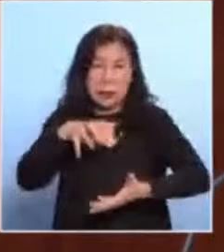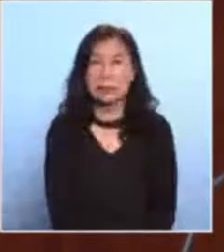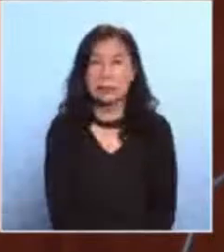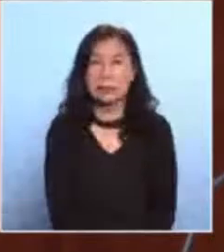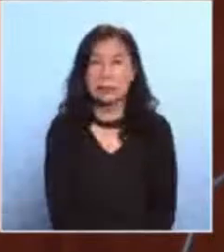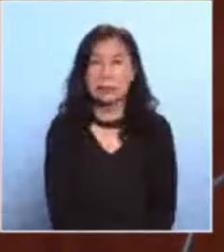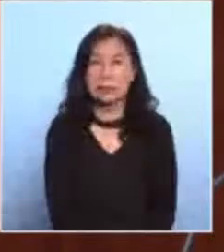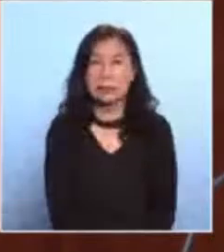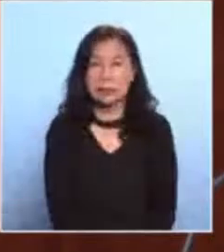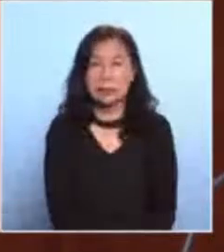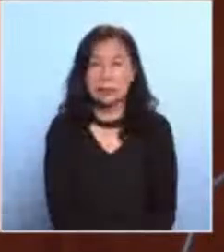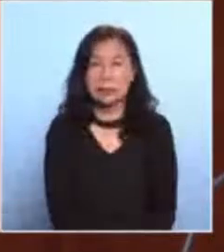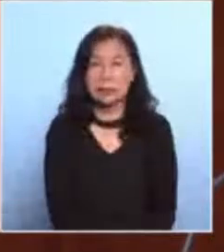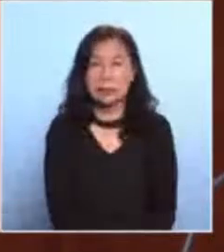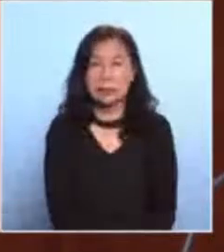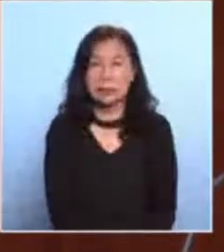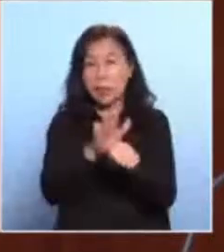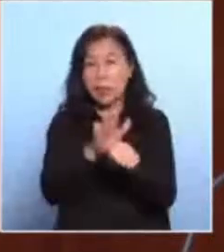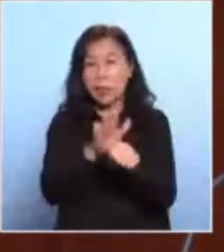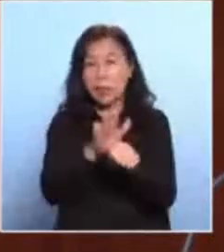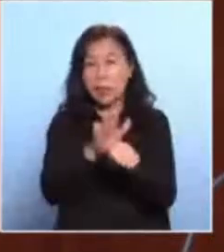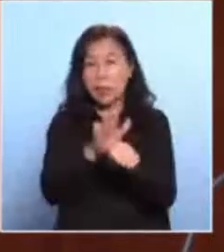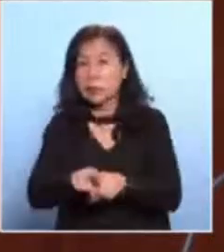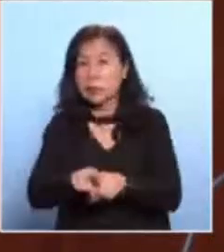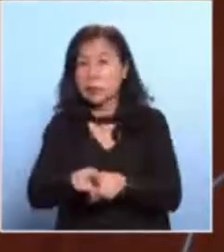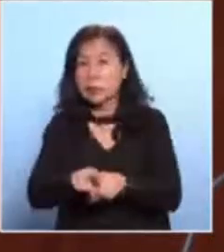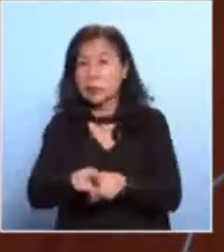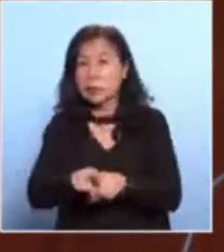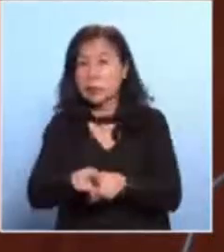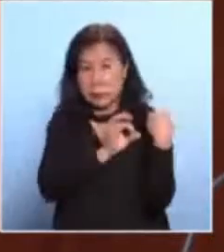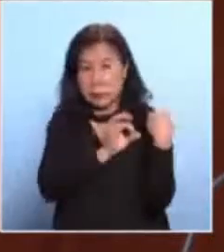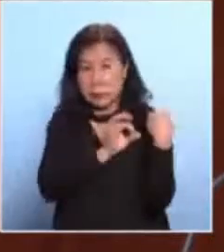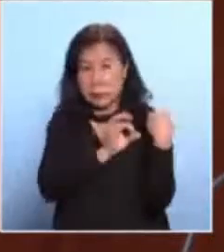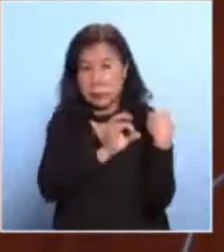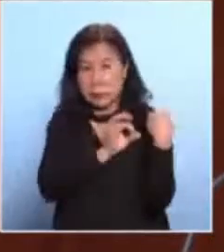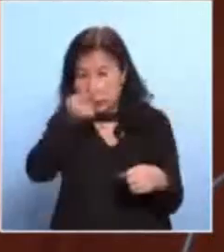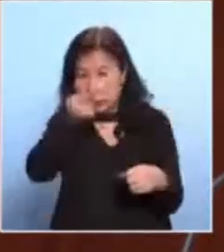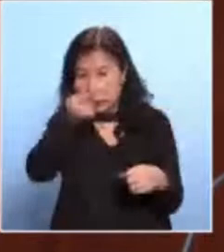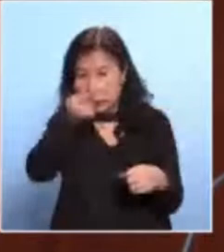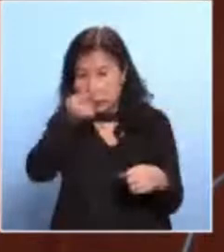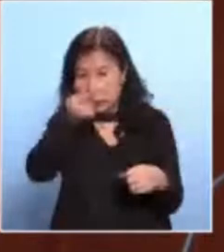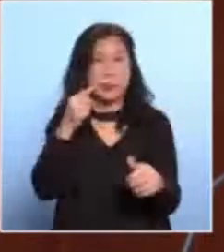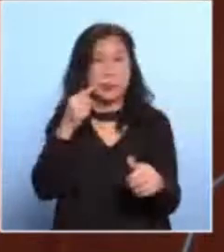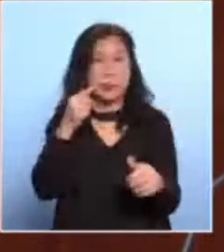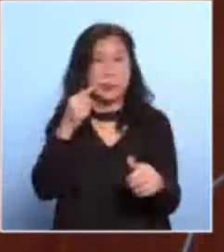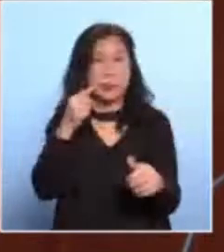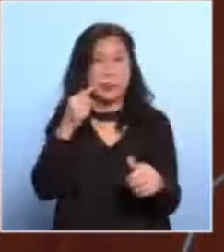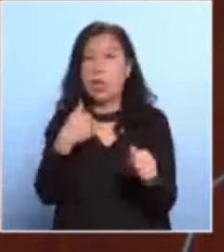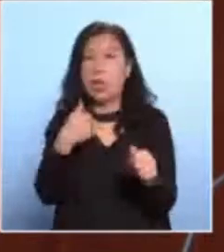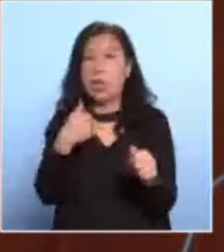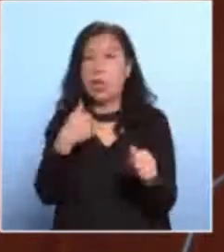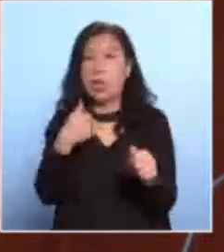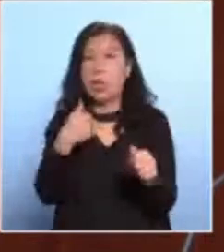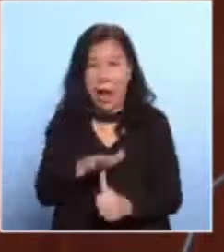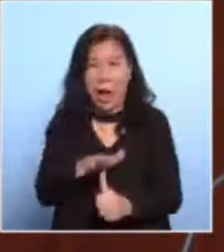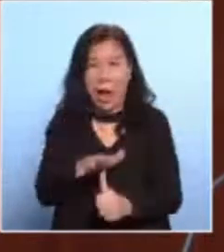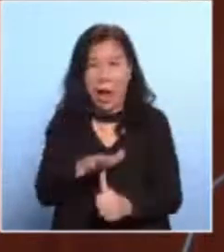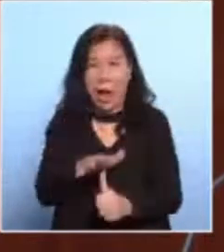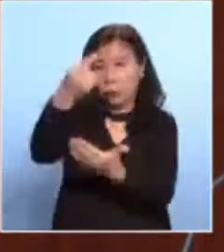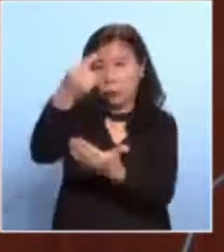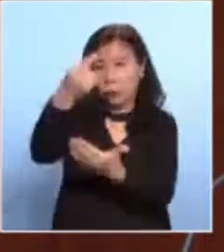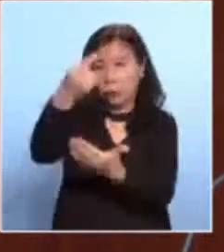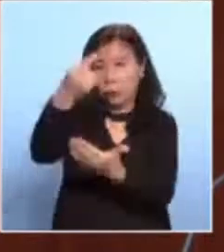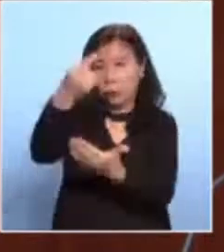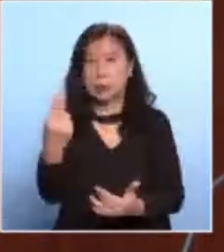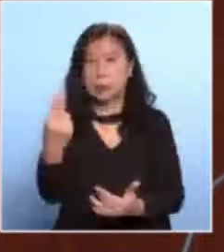children. The LegCo is scrutinizing the mandatory reporting of child abuse bill. We look forward to the early passage